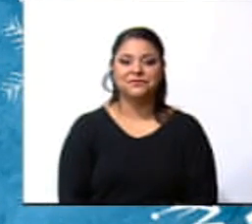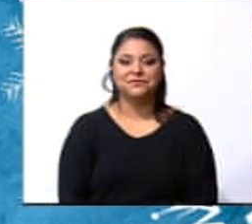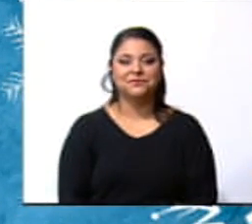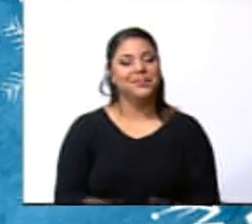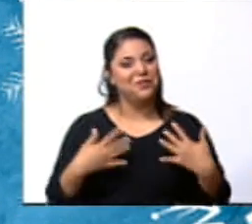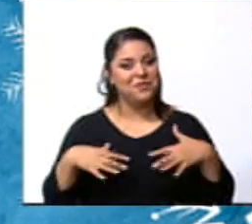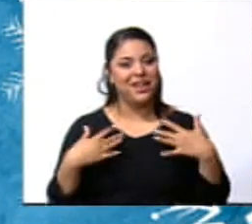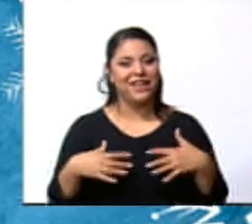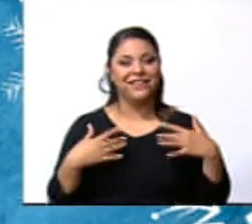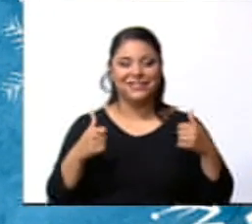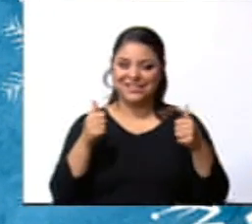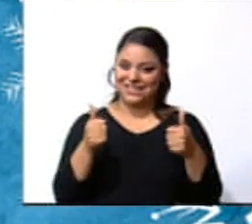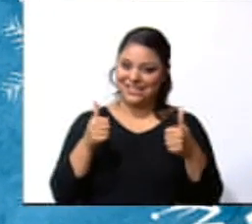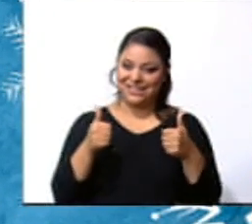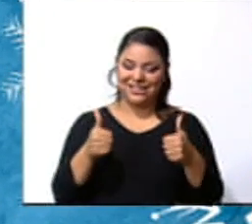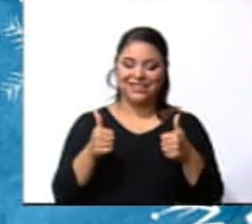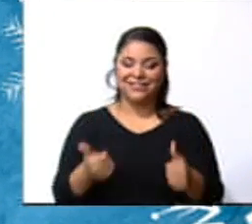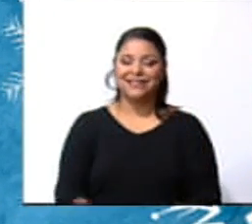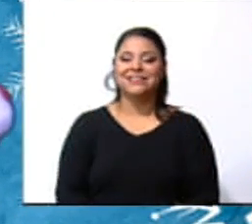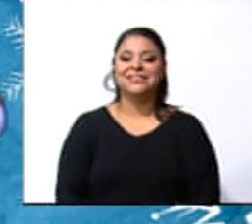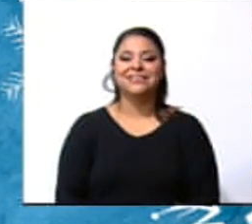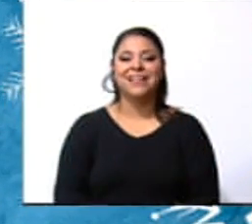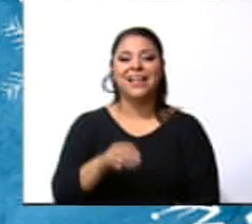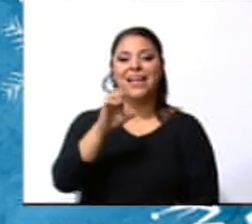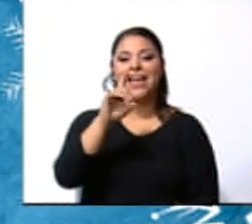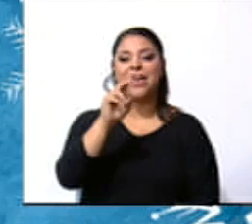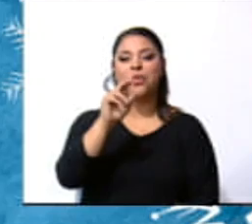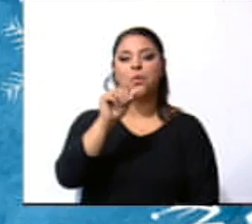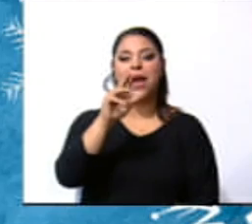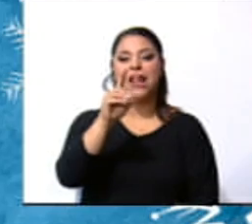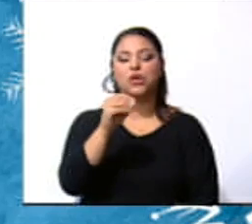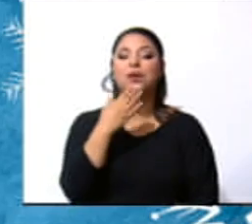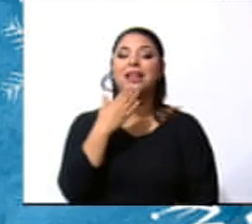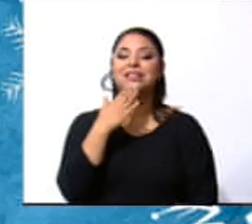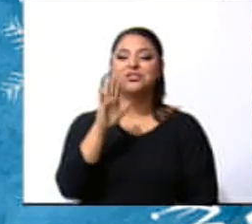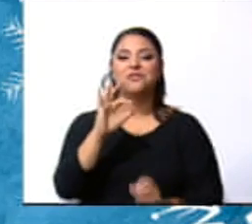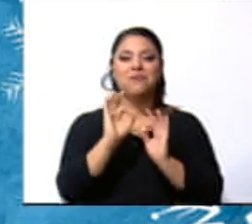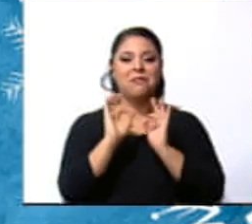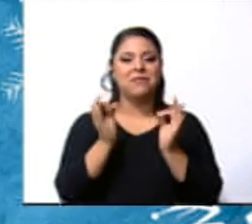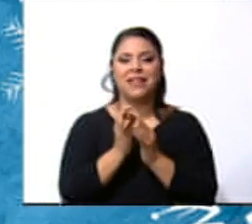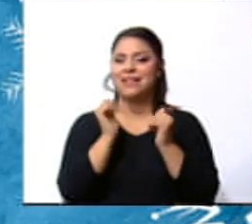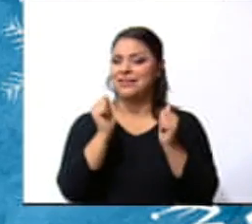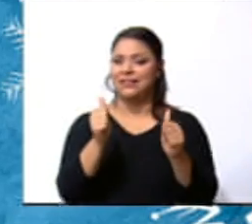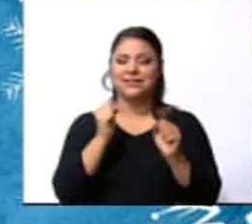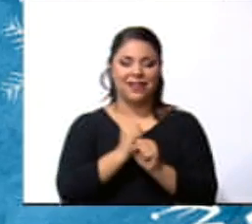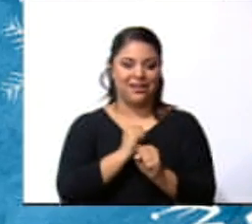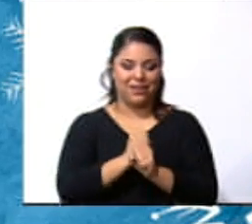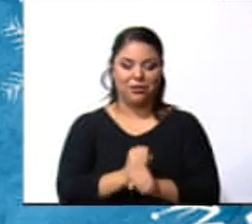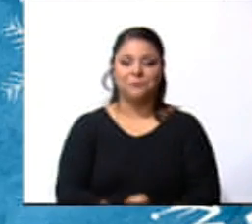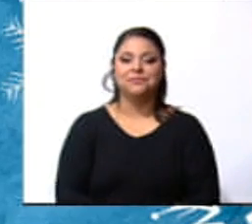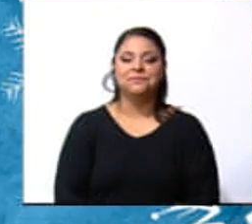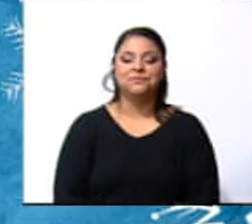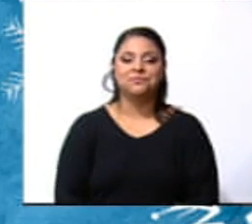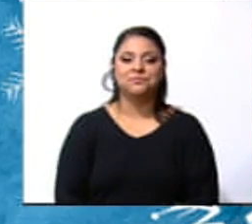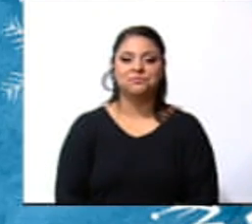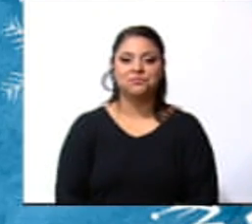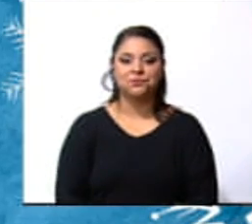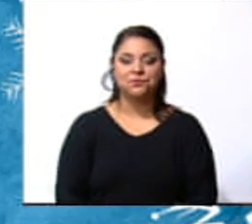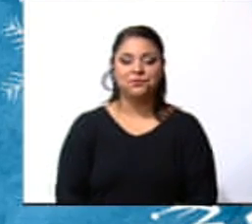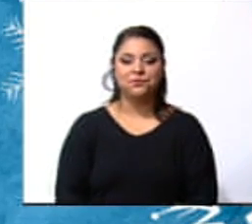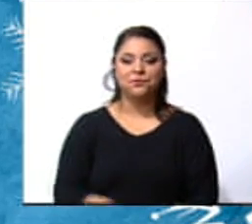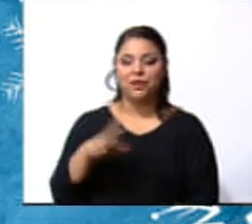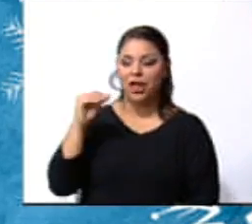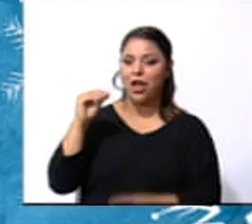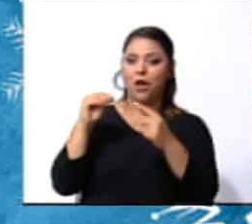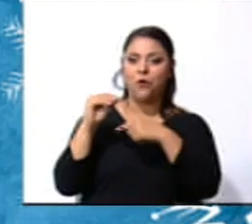Wow, amazing. Eduardo, thank you and your family. Wonderful job. Okay. Osvaldo, who